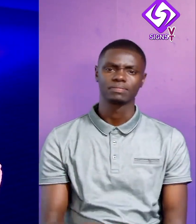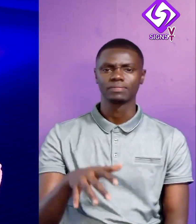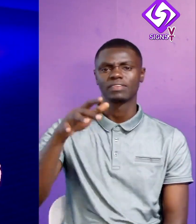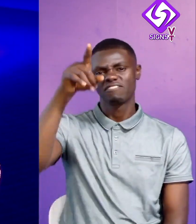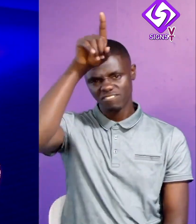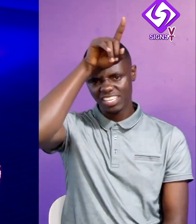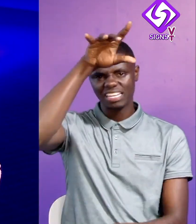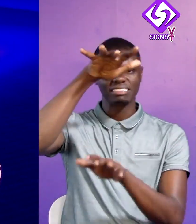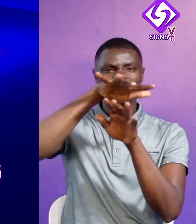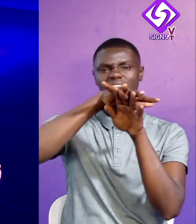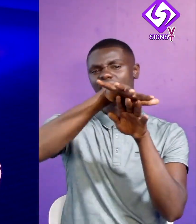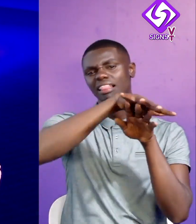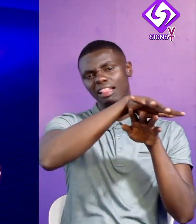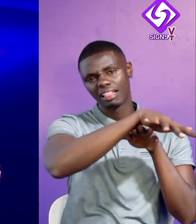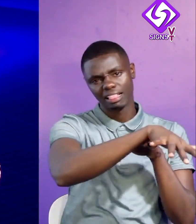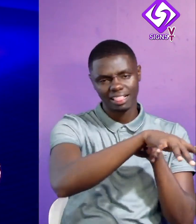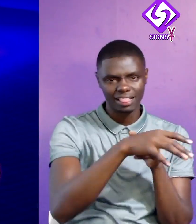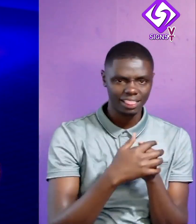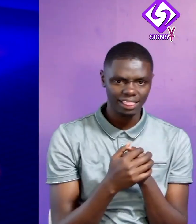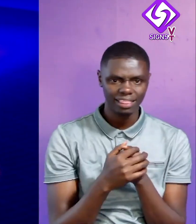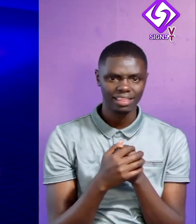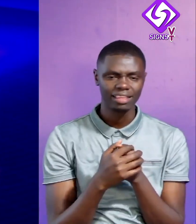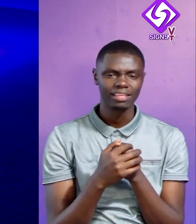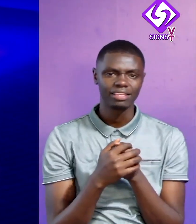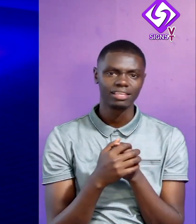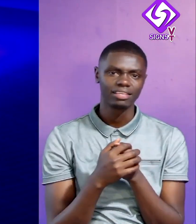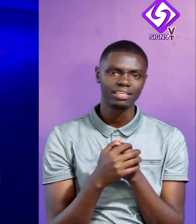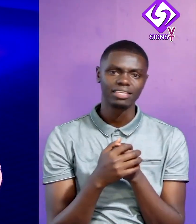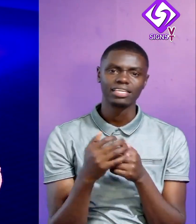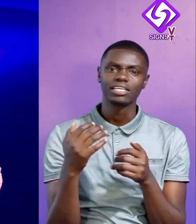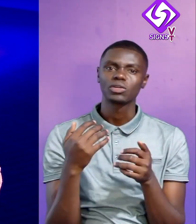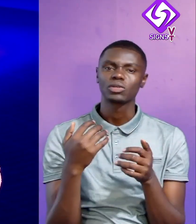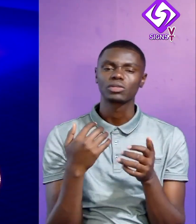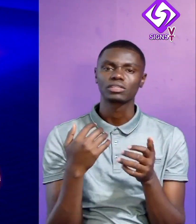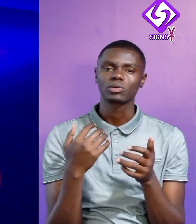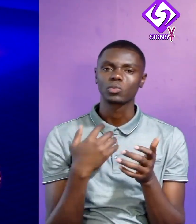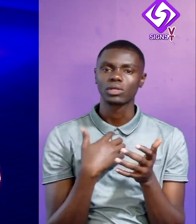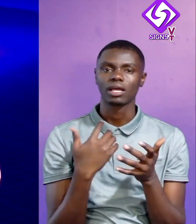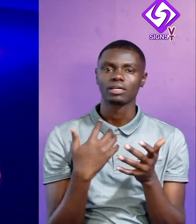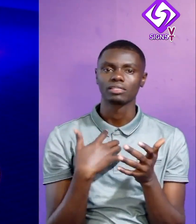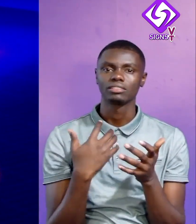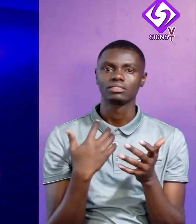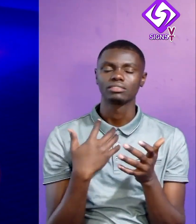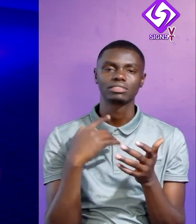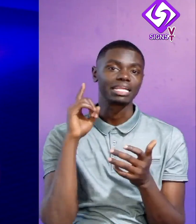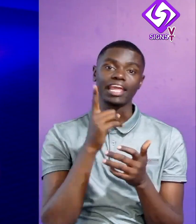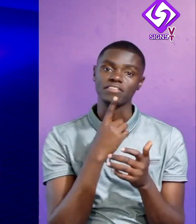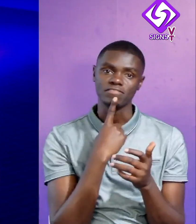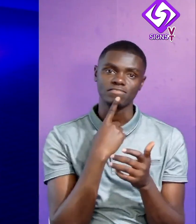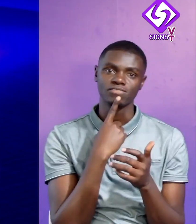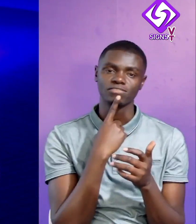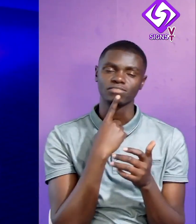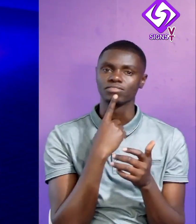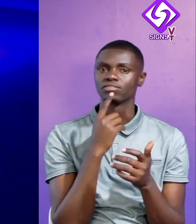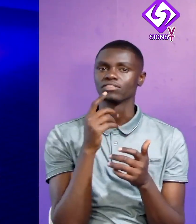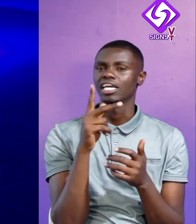mashinani, most of the time kuna hizi sign language, mostly unapata kuna deaf ambaye haelewi